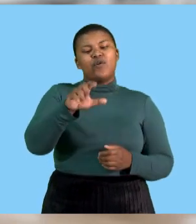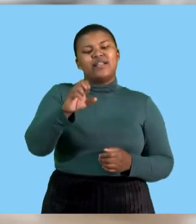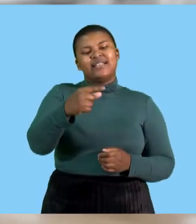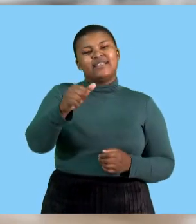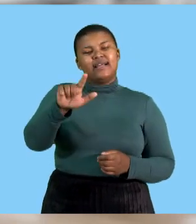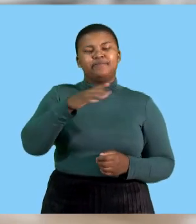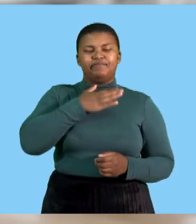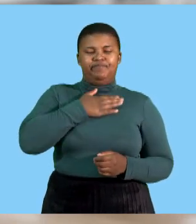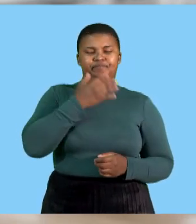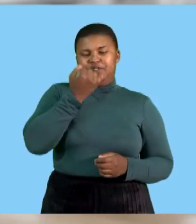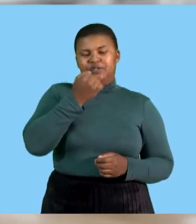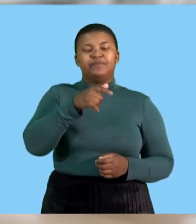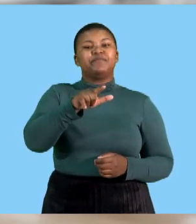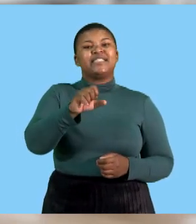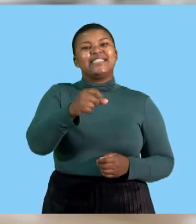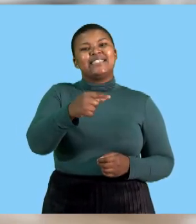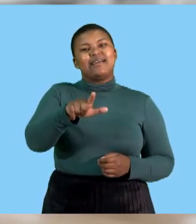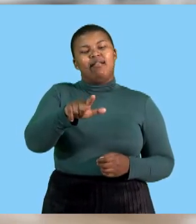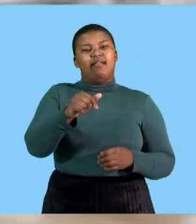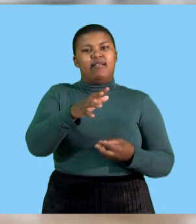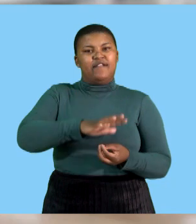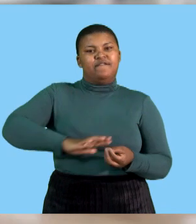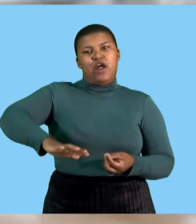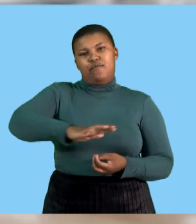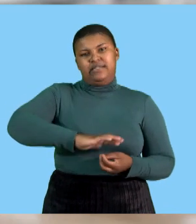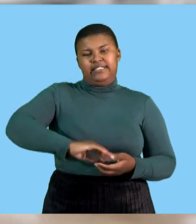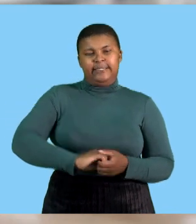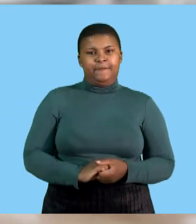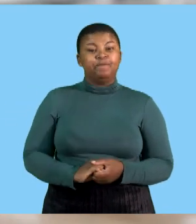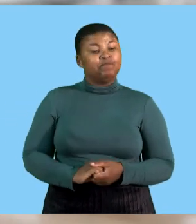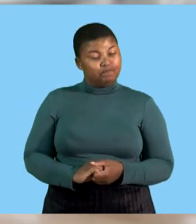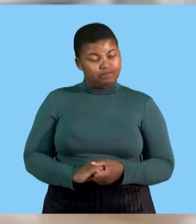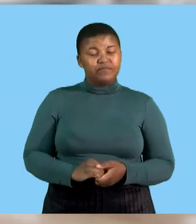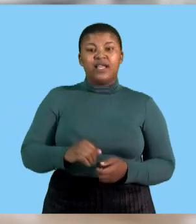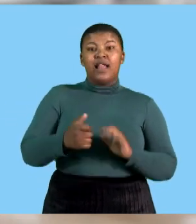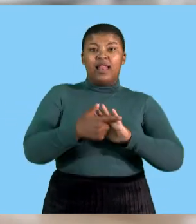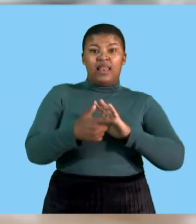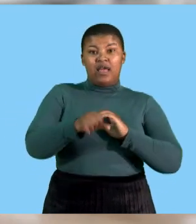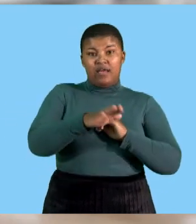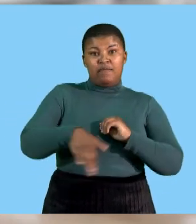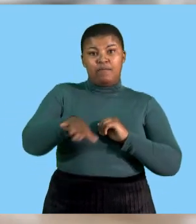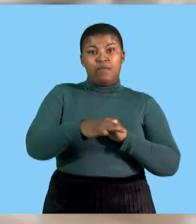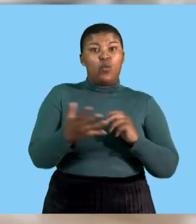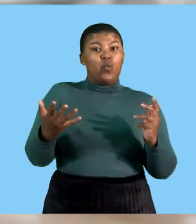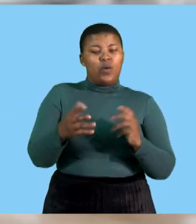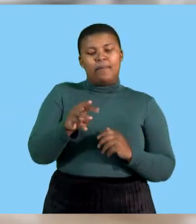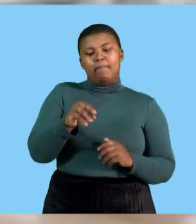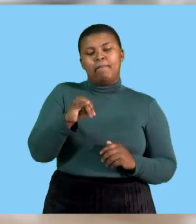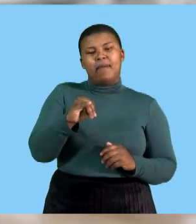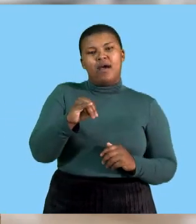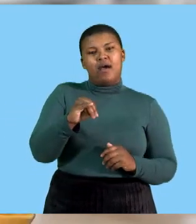the legal, excuse me, of the legal environment. And the legal environment, of course, in